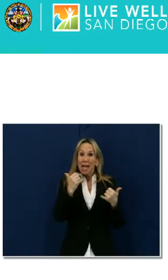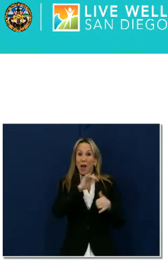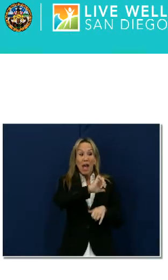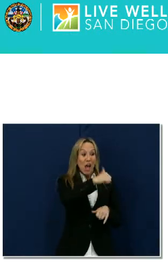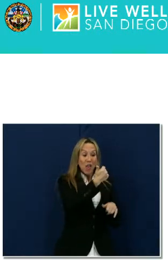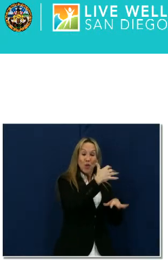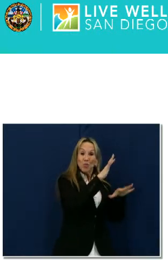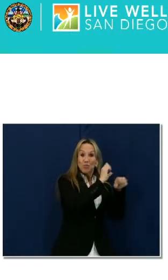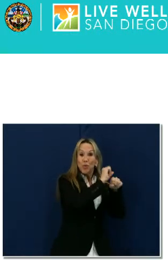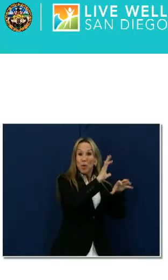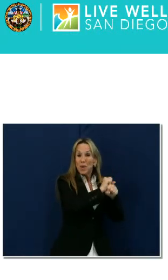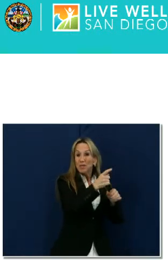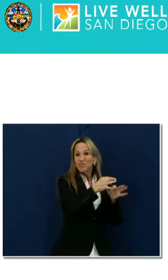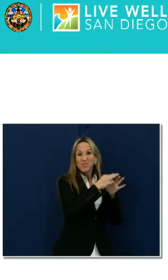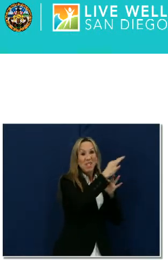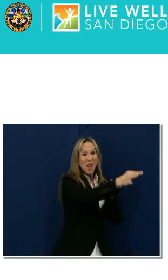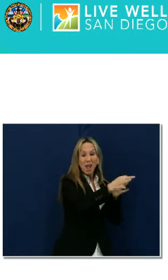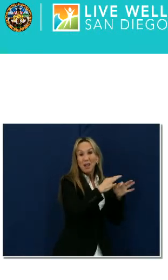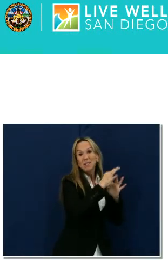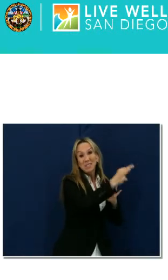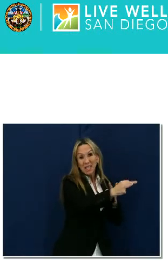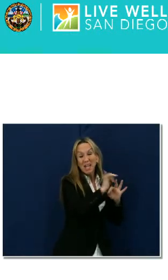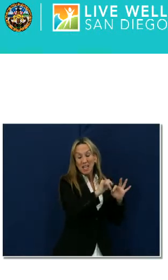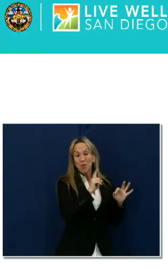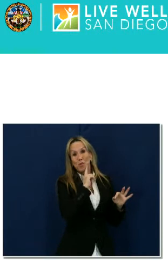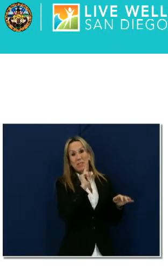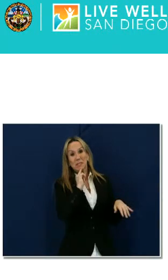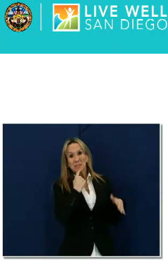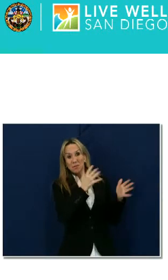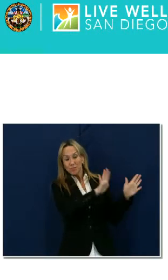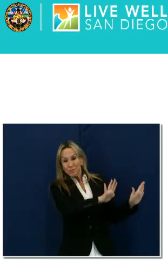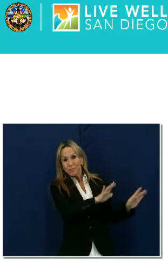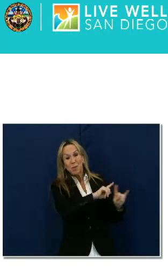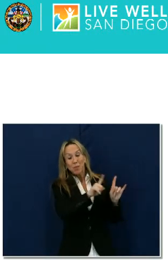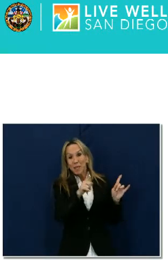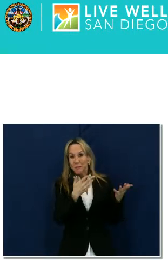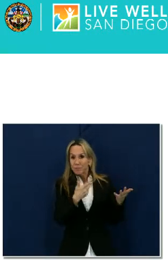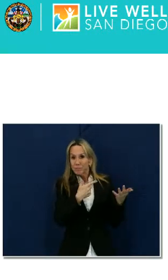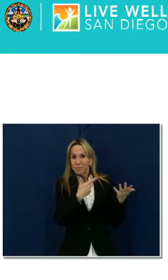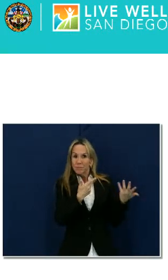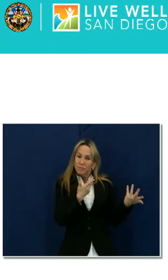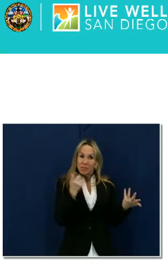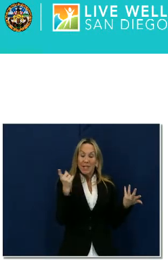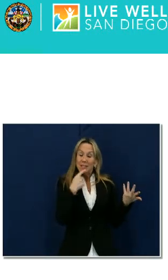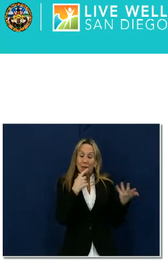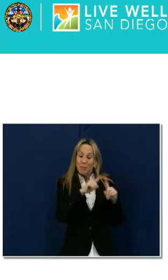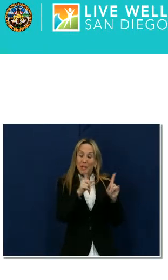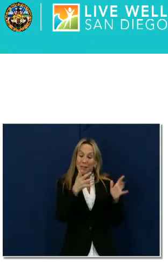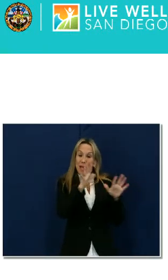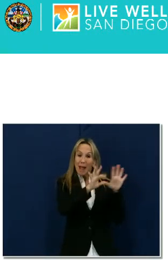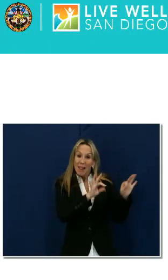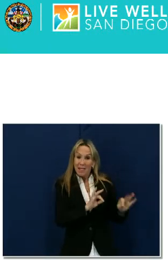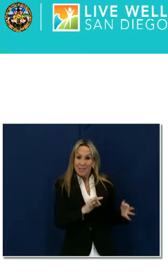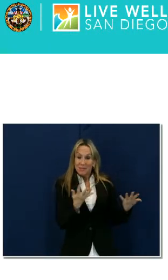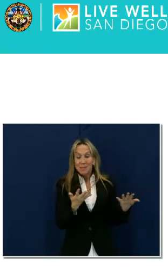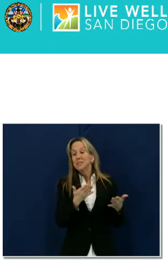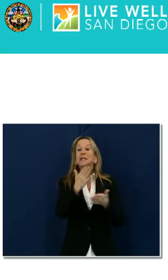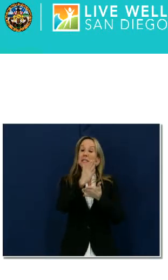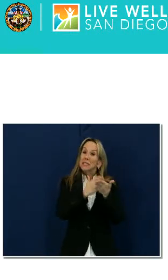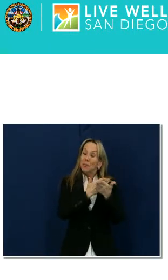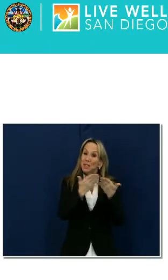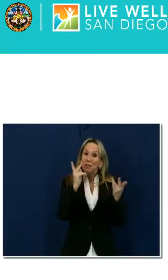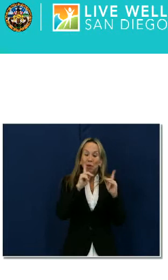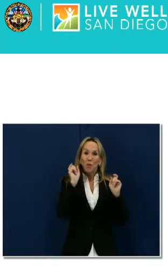other individuals need. But again, we shouldn't be of the mindset that these are just elective things that you can do anytime. Some of these are things people need to get